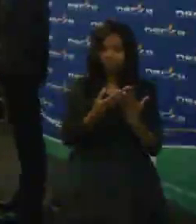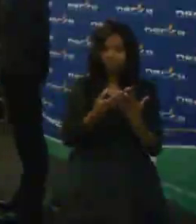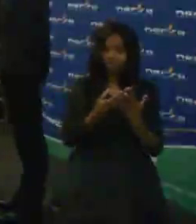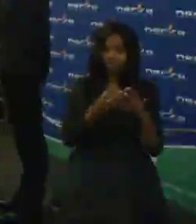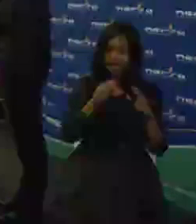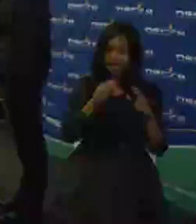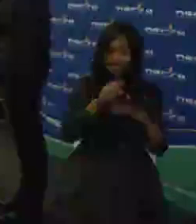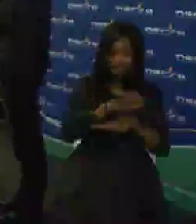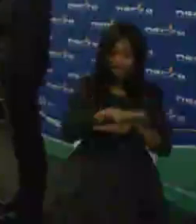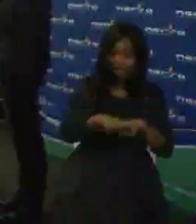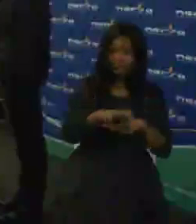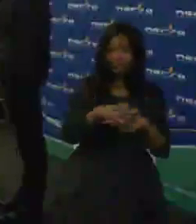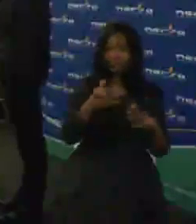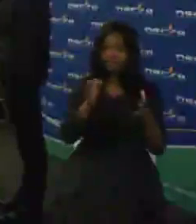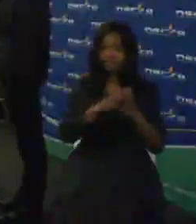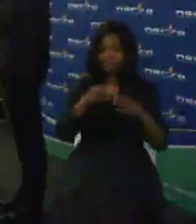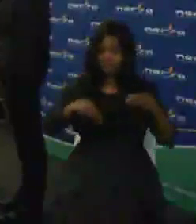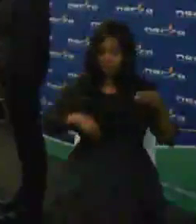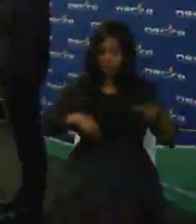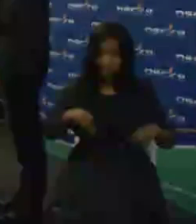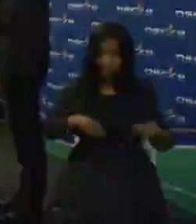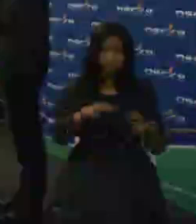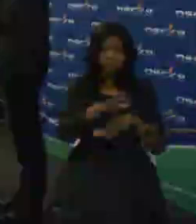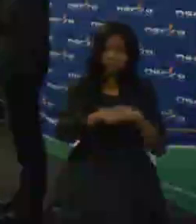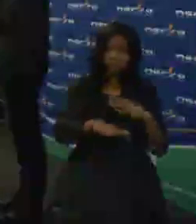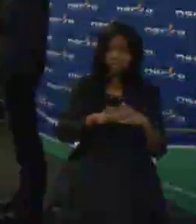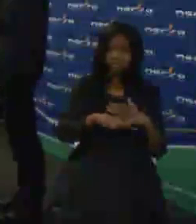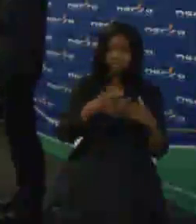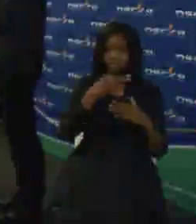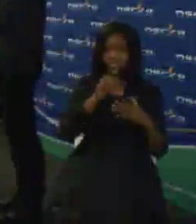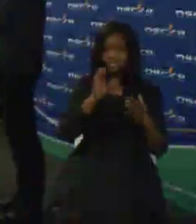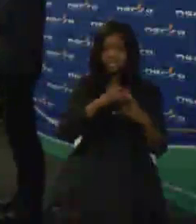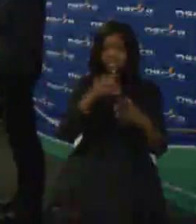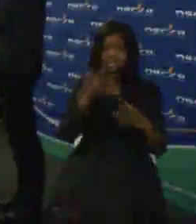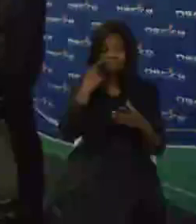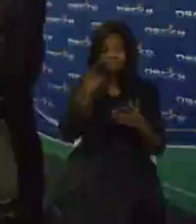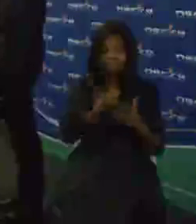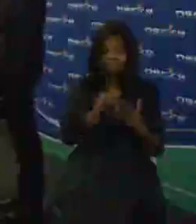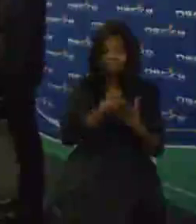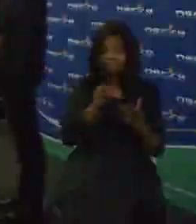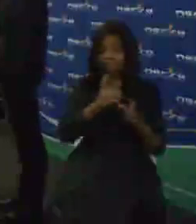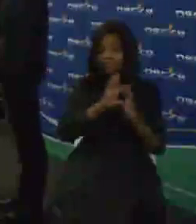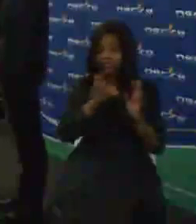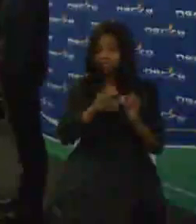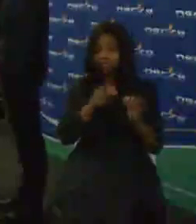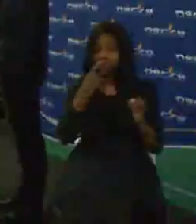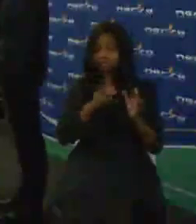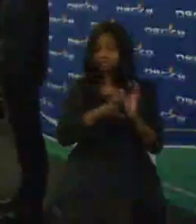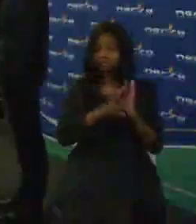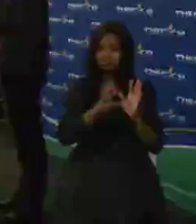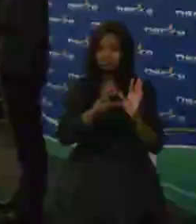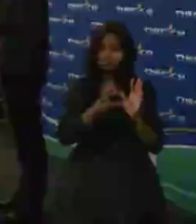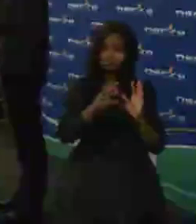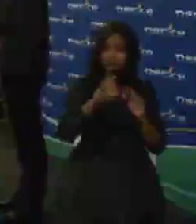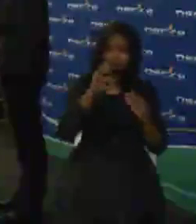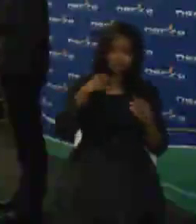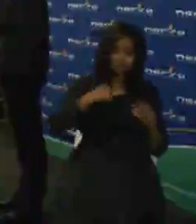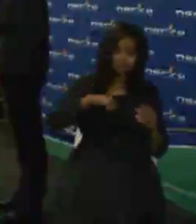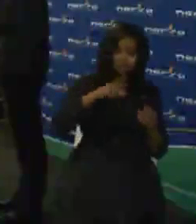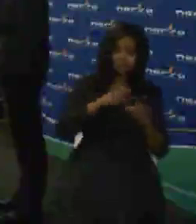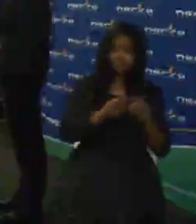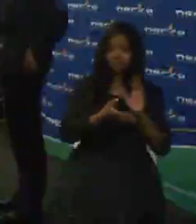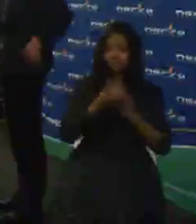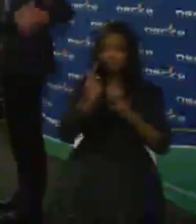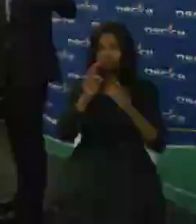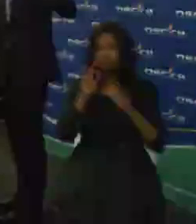state, indeed a corrupt state, as it turns out, and this is at every level, from municipal right the way up through to national.